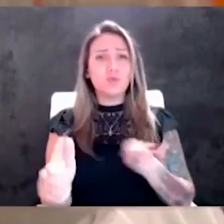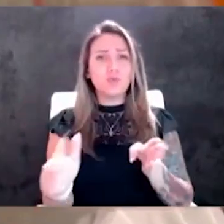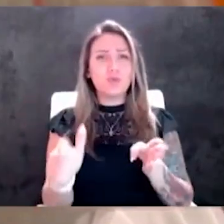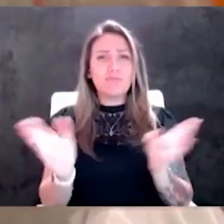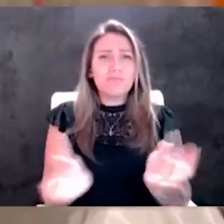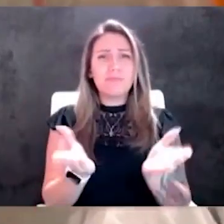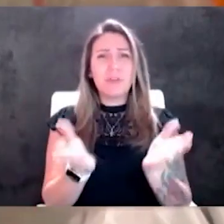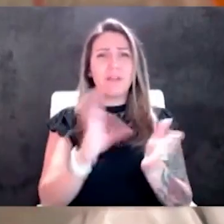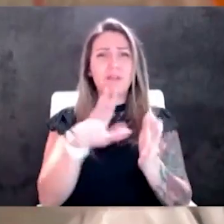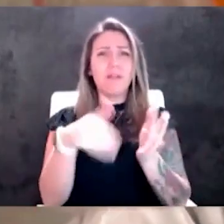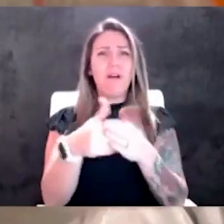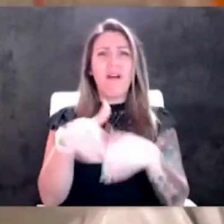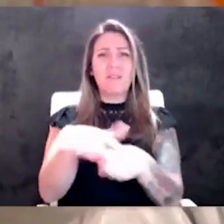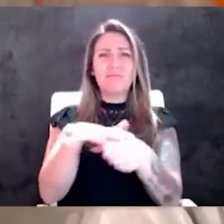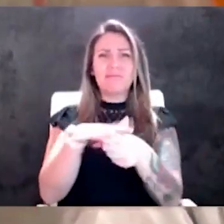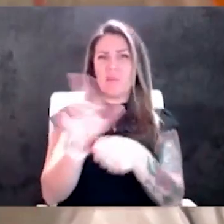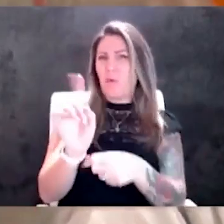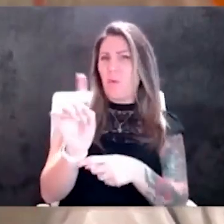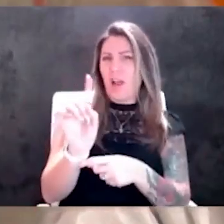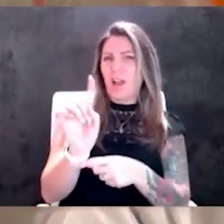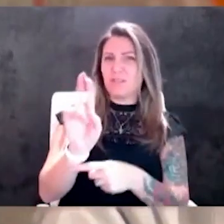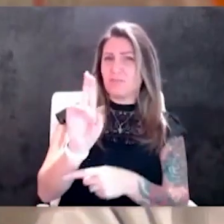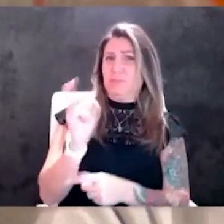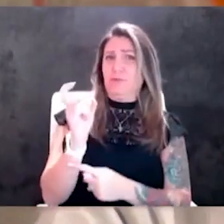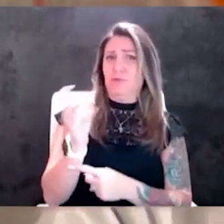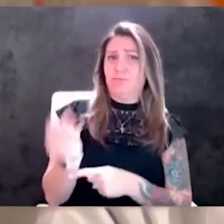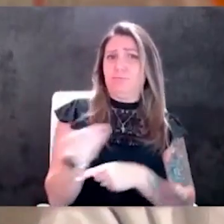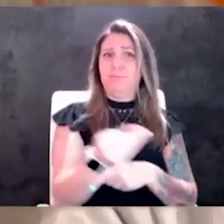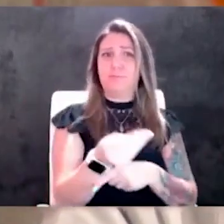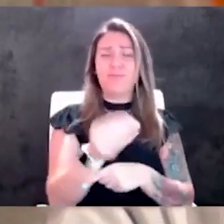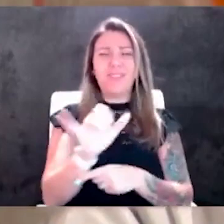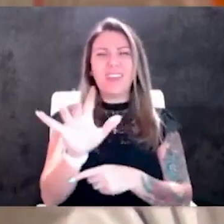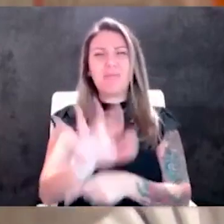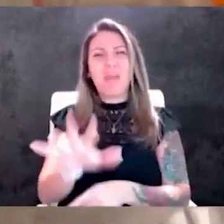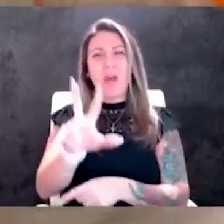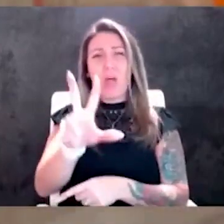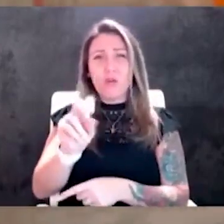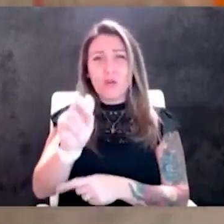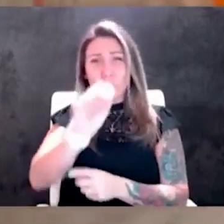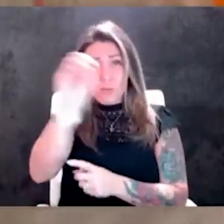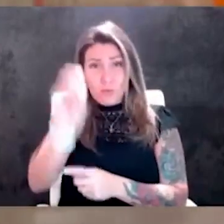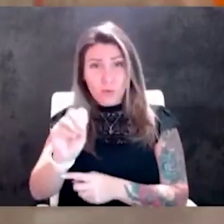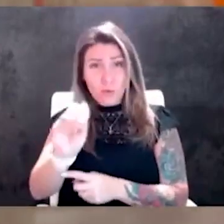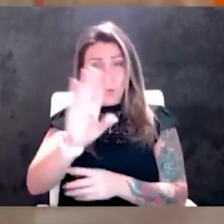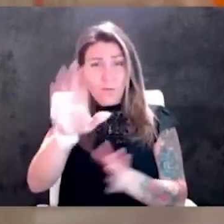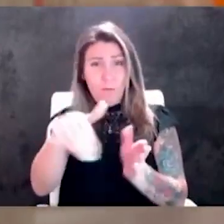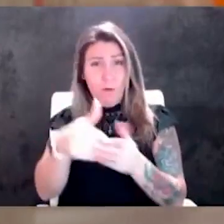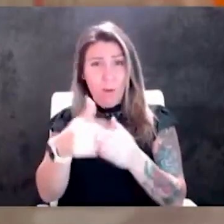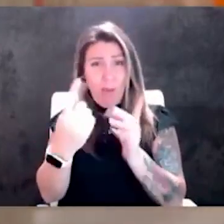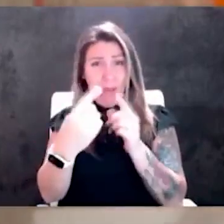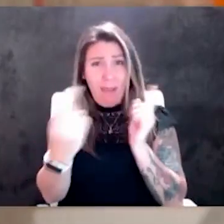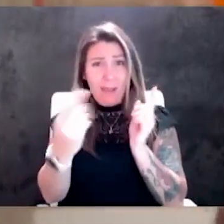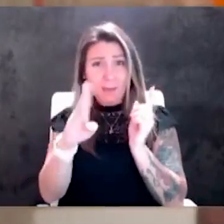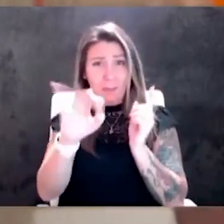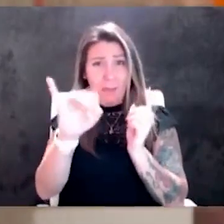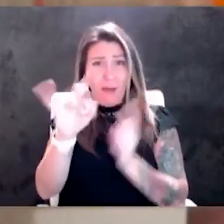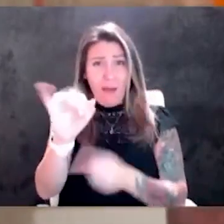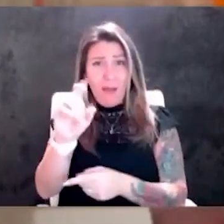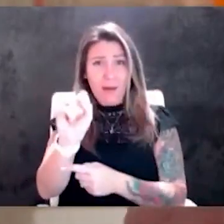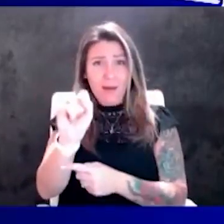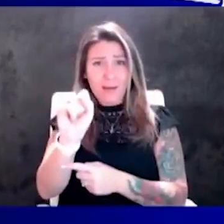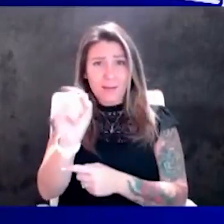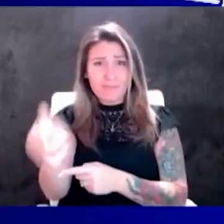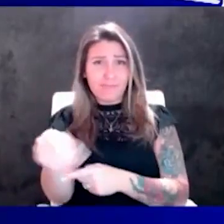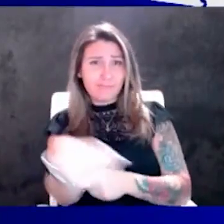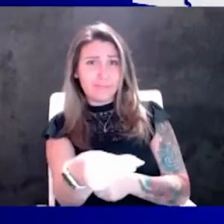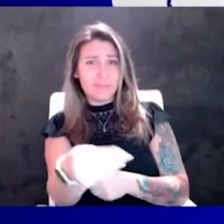site of where that prescription could take place. That's about 30% of all antibiotics prescribed. All of this according to the